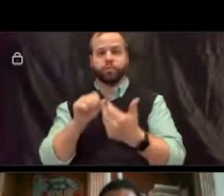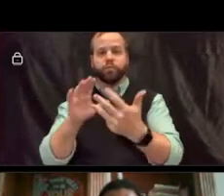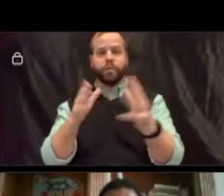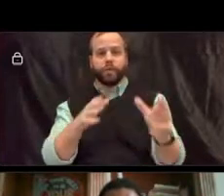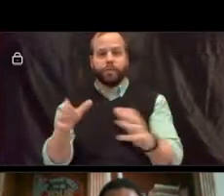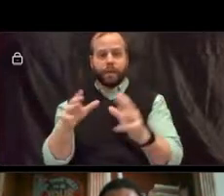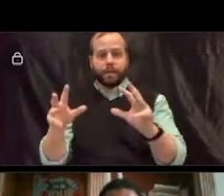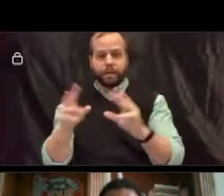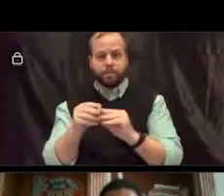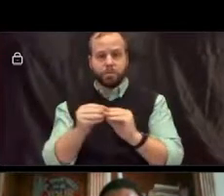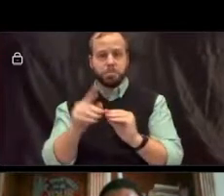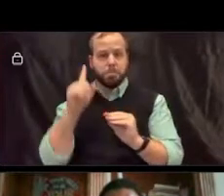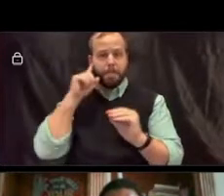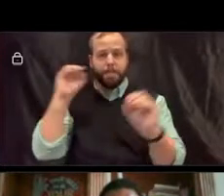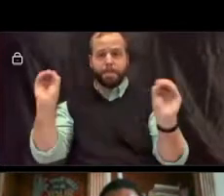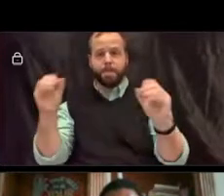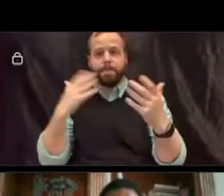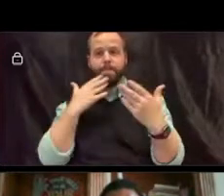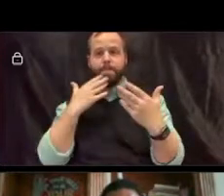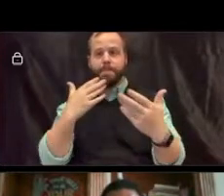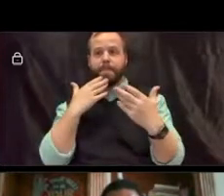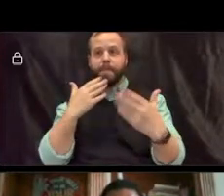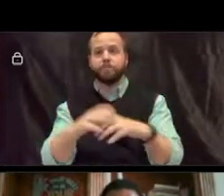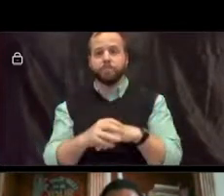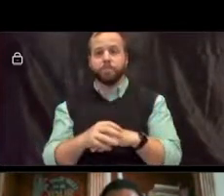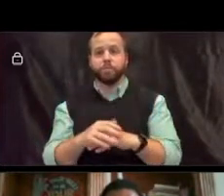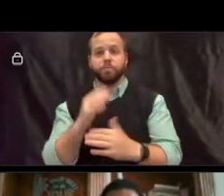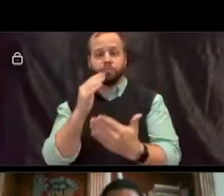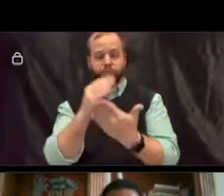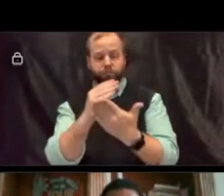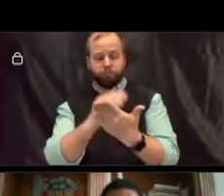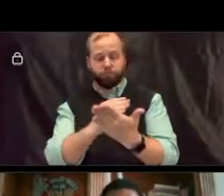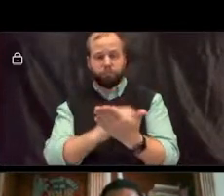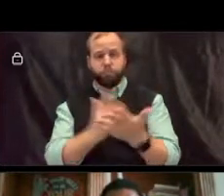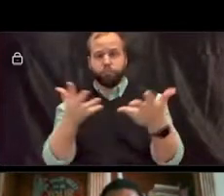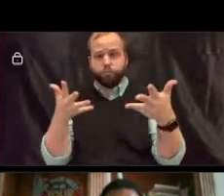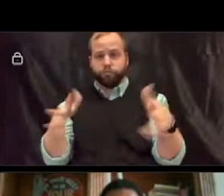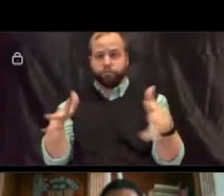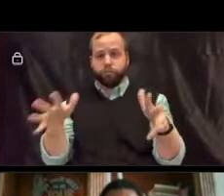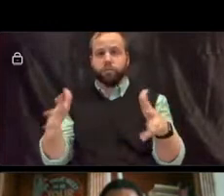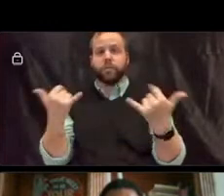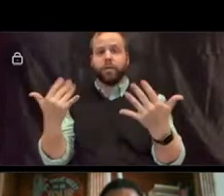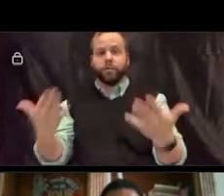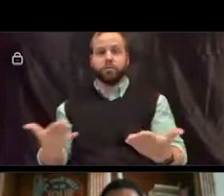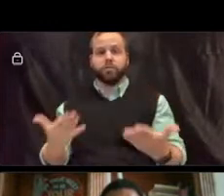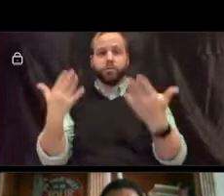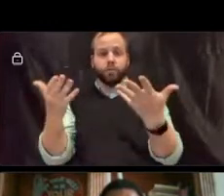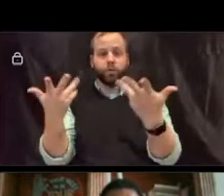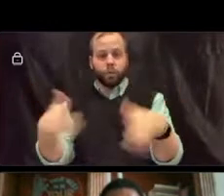Okay, thank you. We finished all the agenda today? I'll take a motion to adjourn.